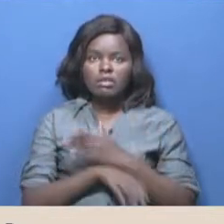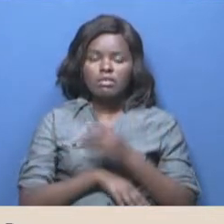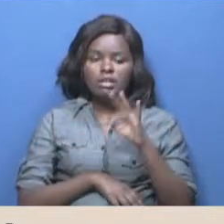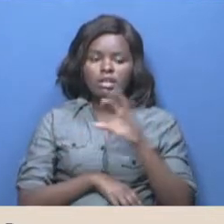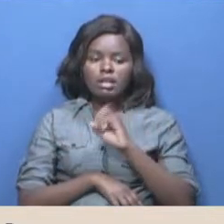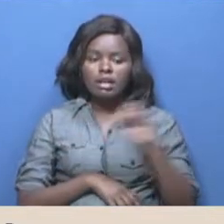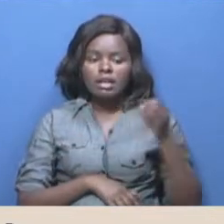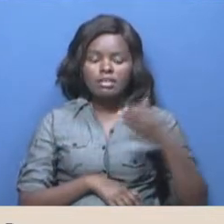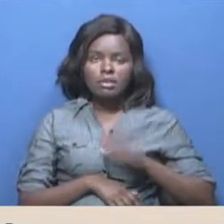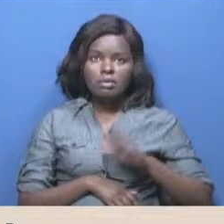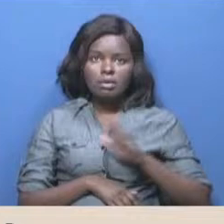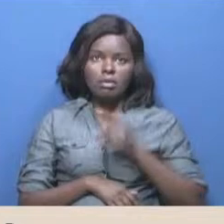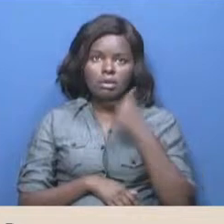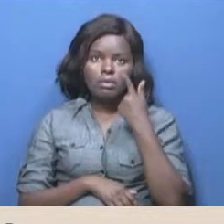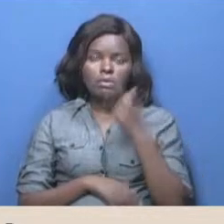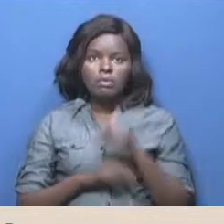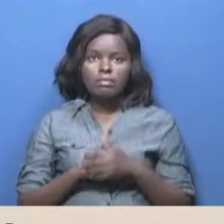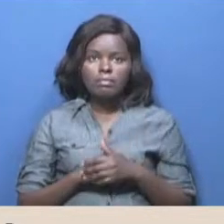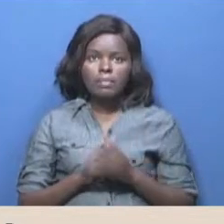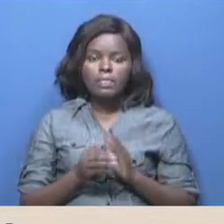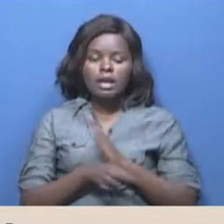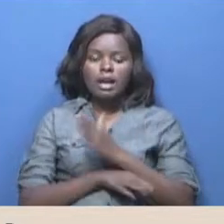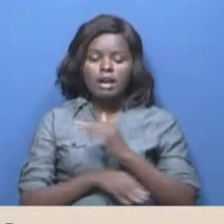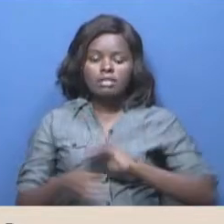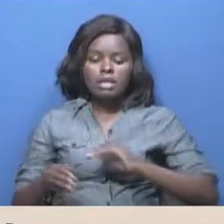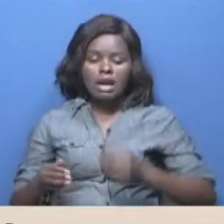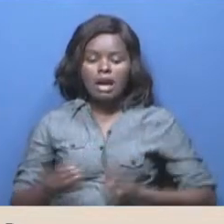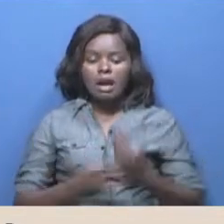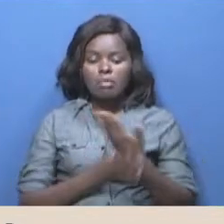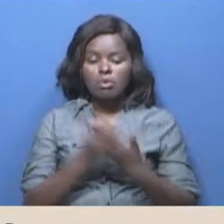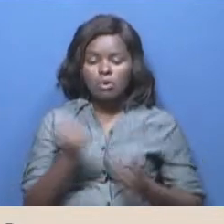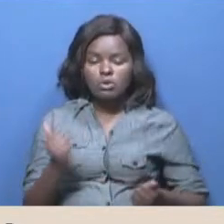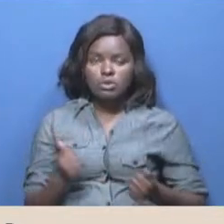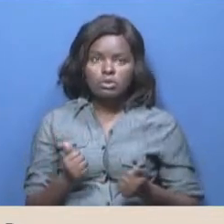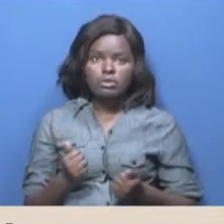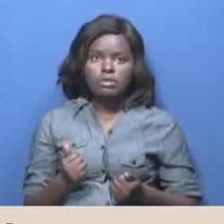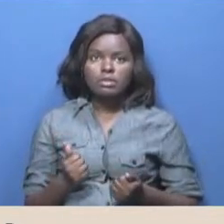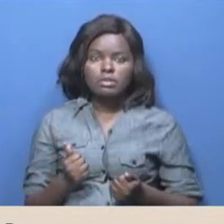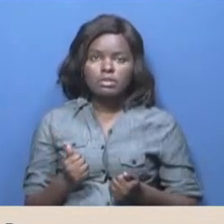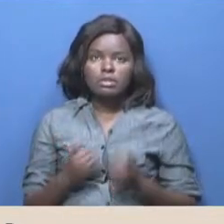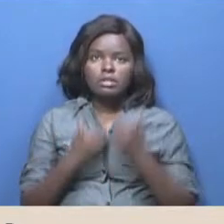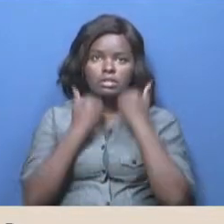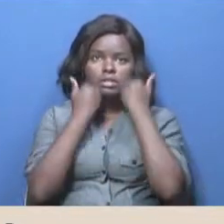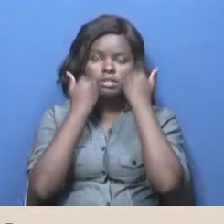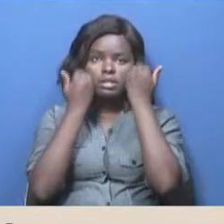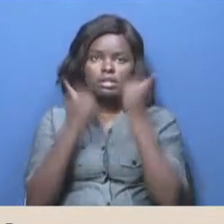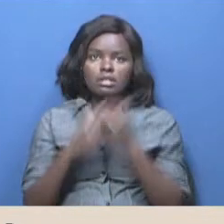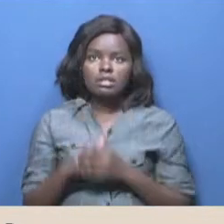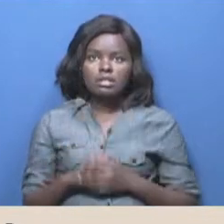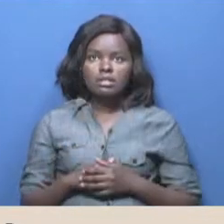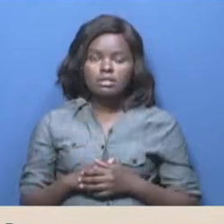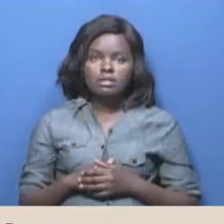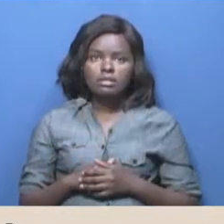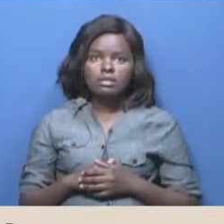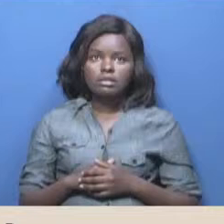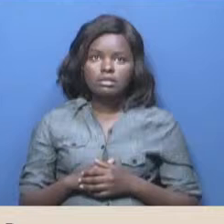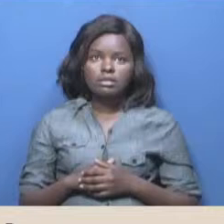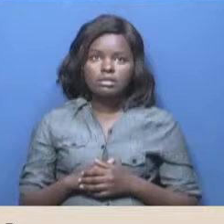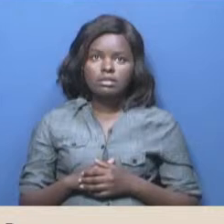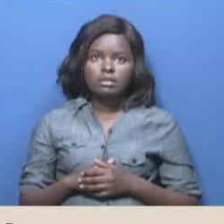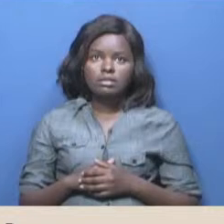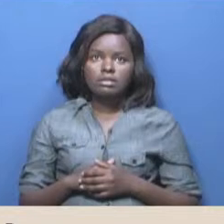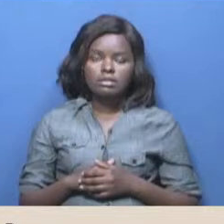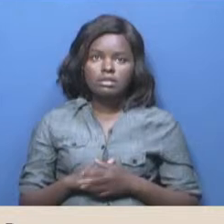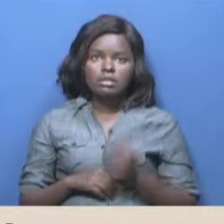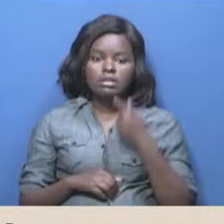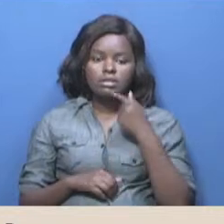300 women who have gone through post-abortion syndrome. That's on my own. I'm not even talking about my staff who've handled other women.